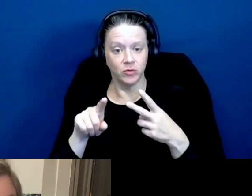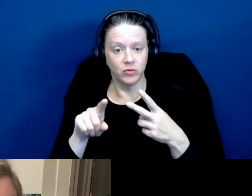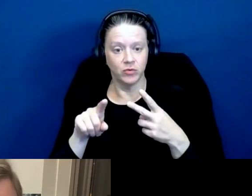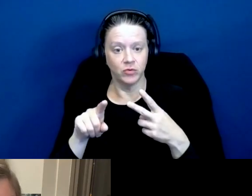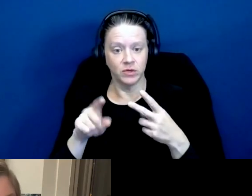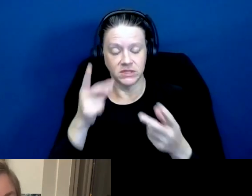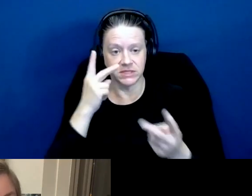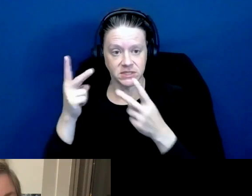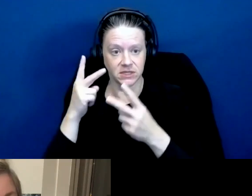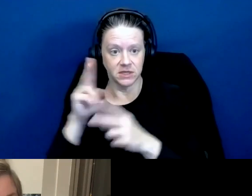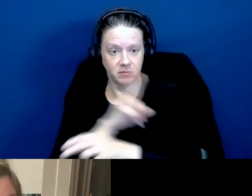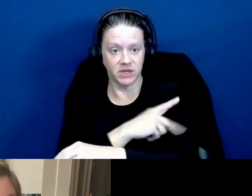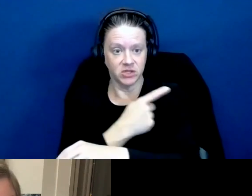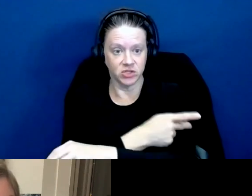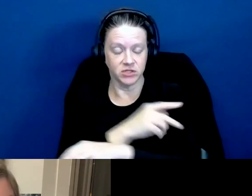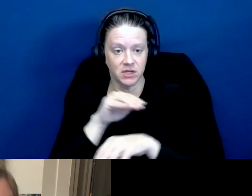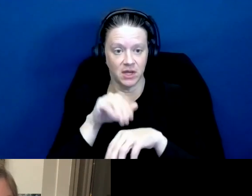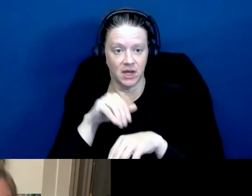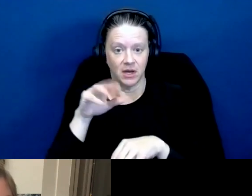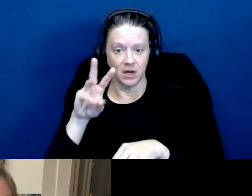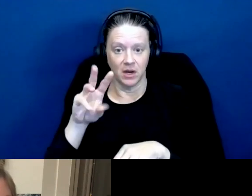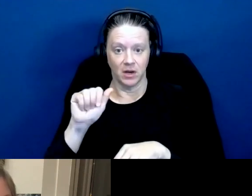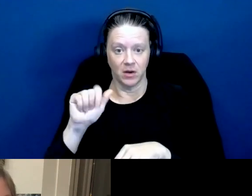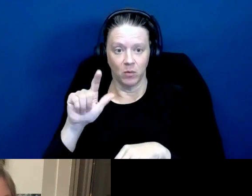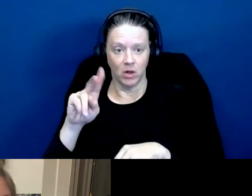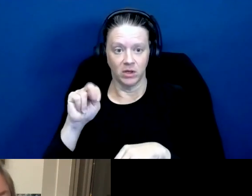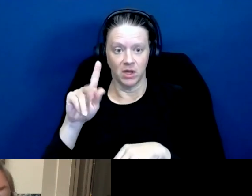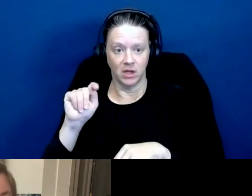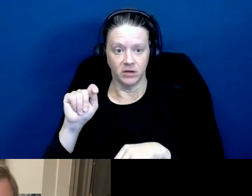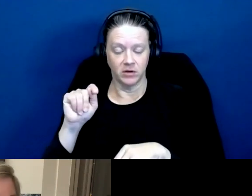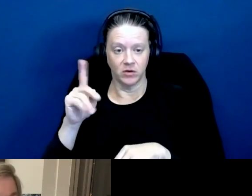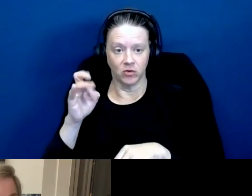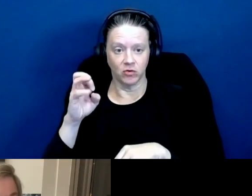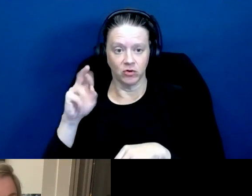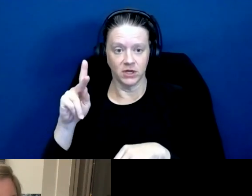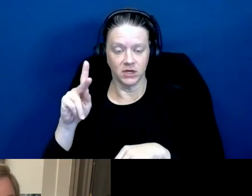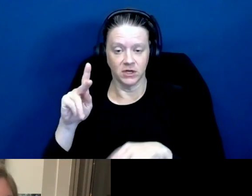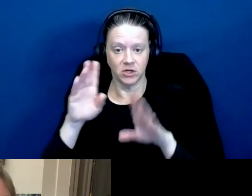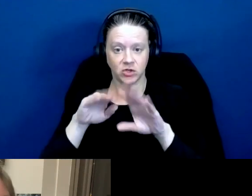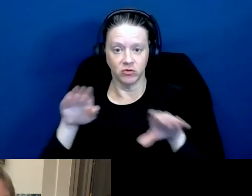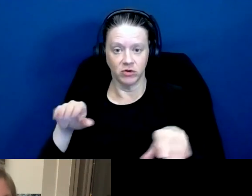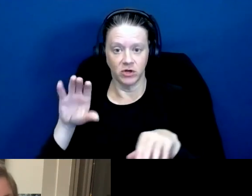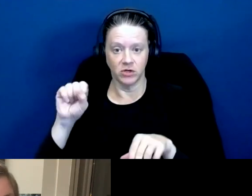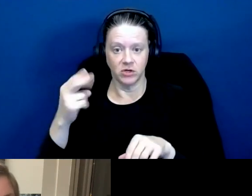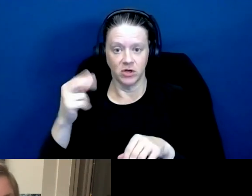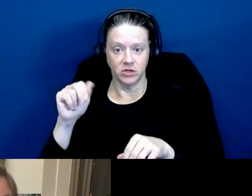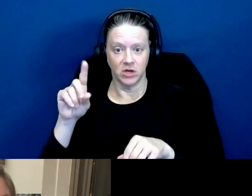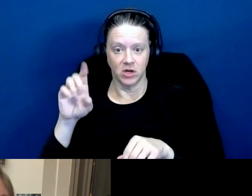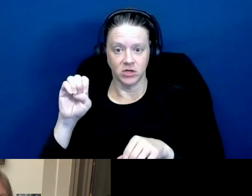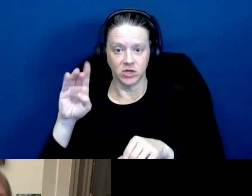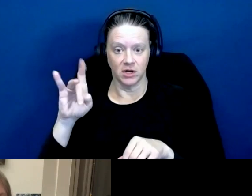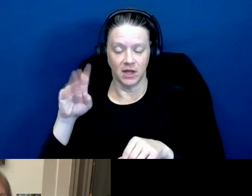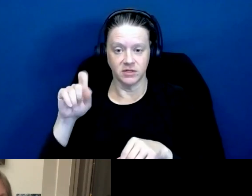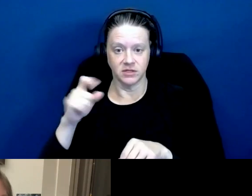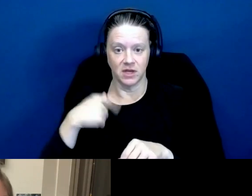see patients at the Walnut Creek Children's, is it Shadelands? Shadelands. Yeah. I work in Oakland.